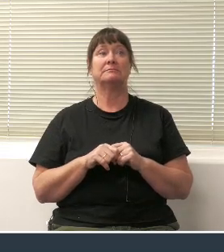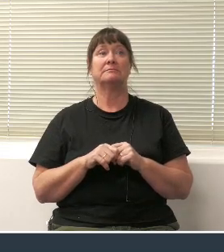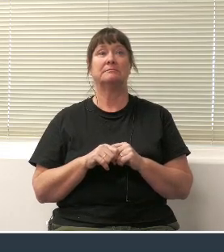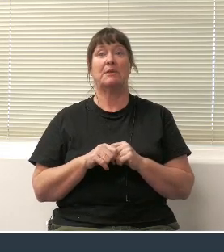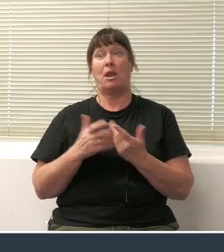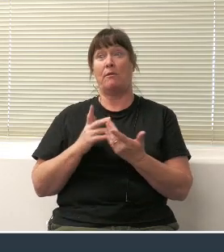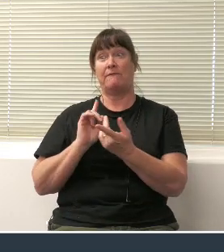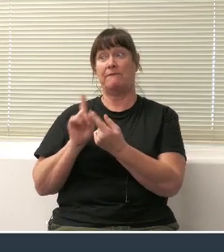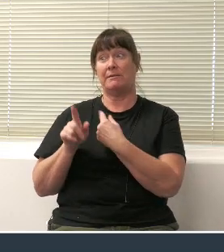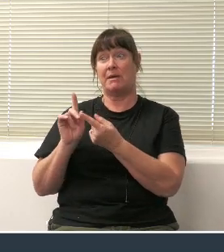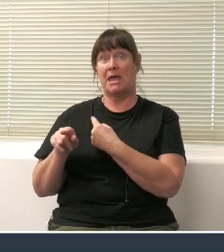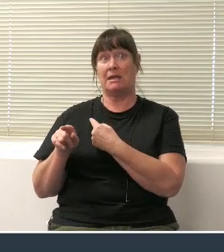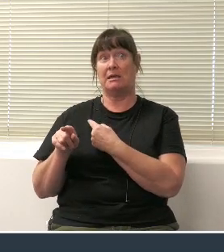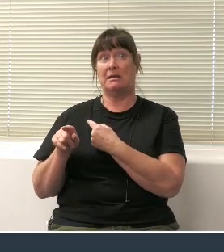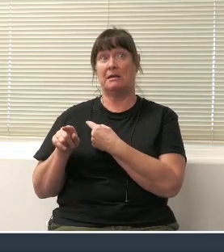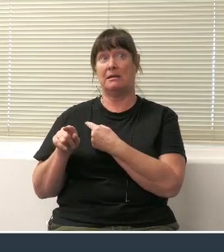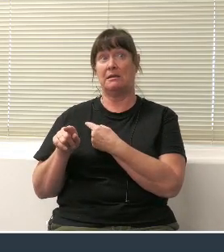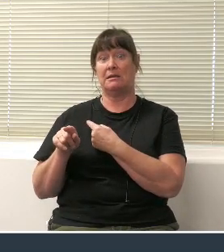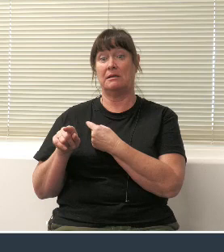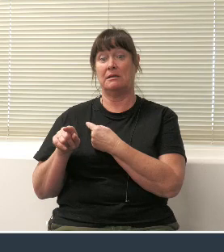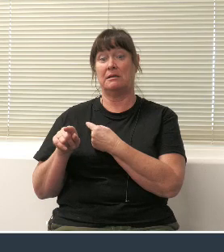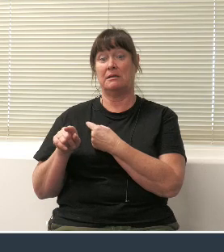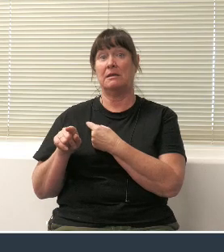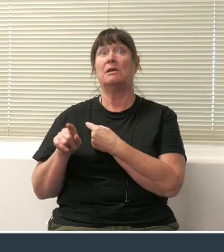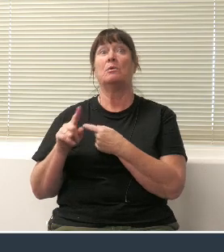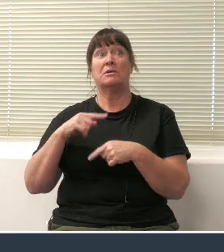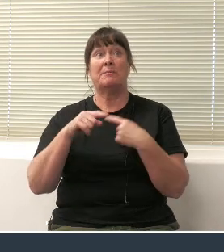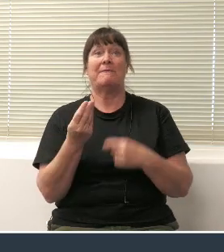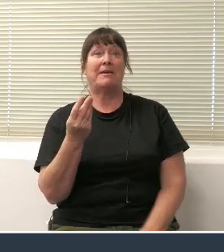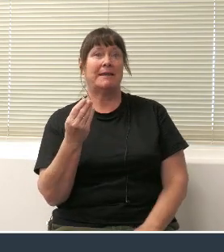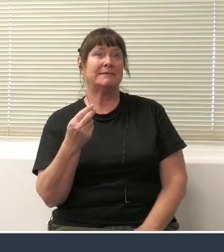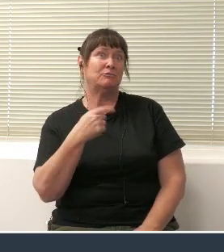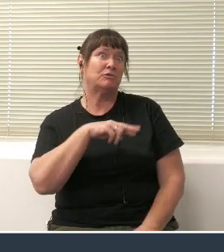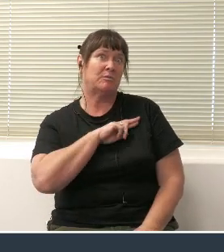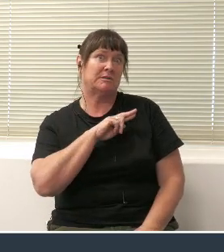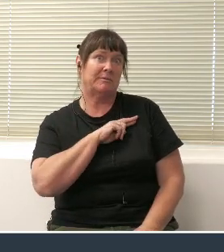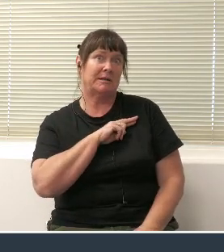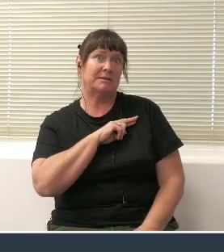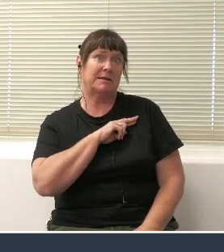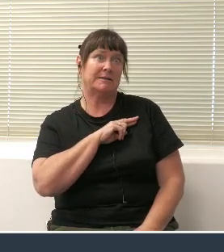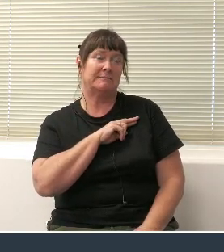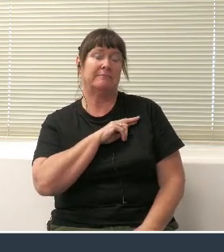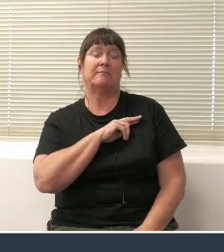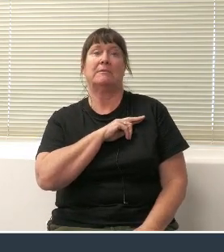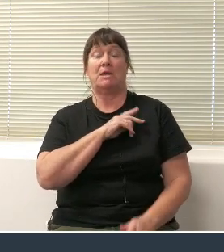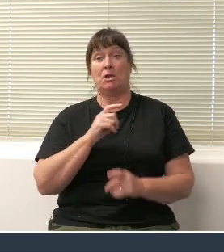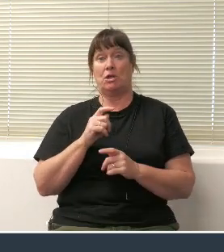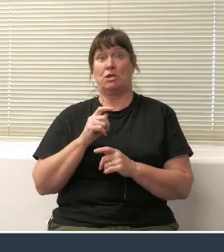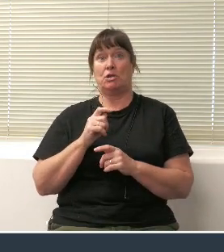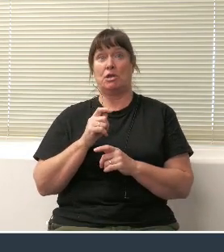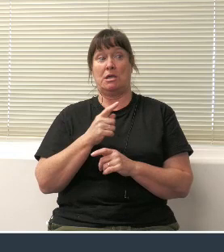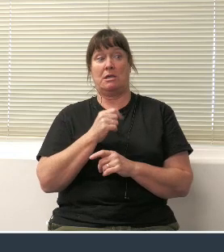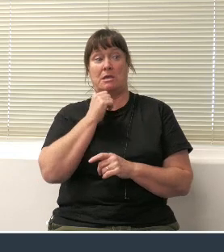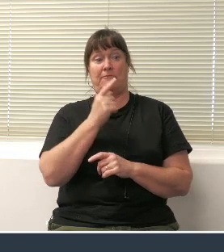a lot of our feedback was about being fiscally responsible, and in building this